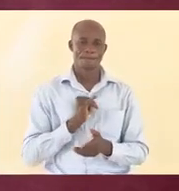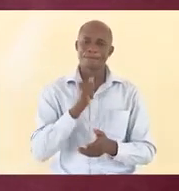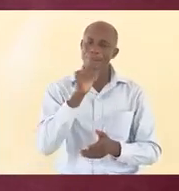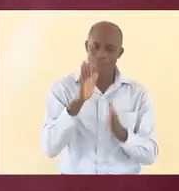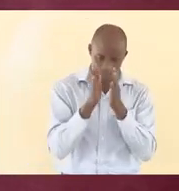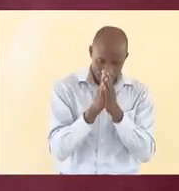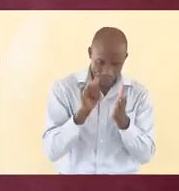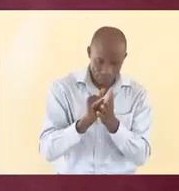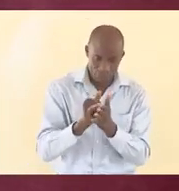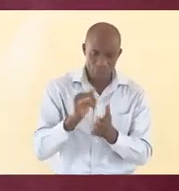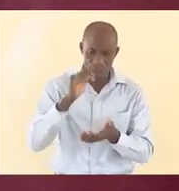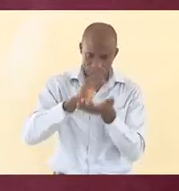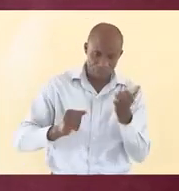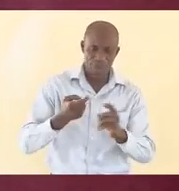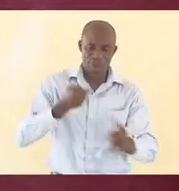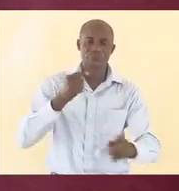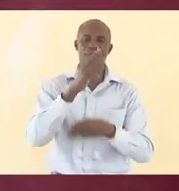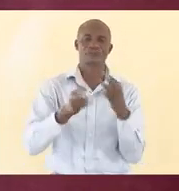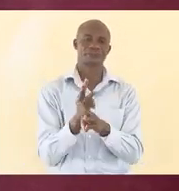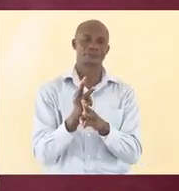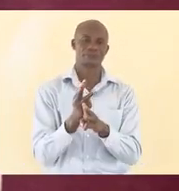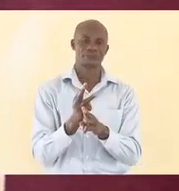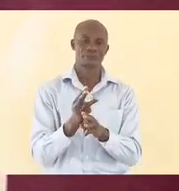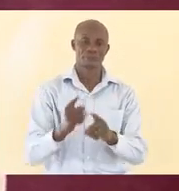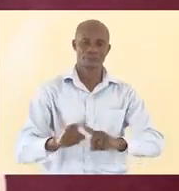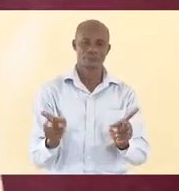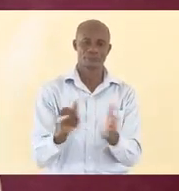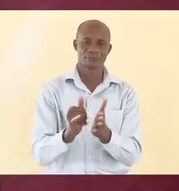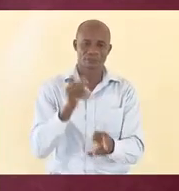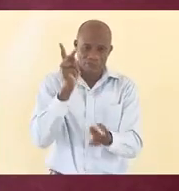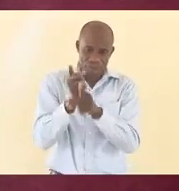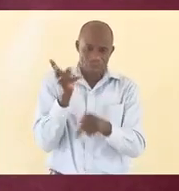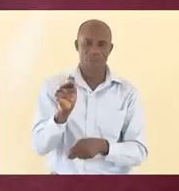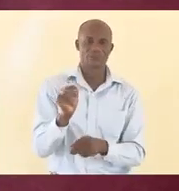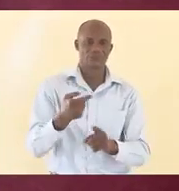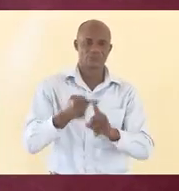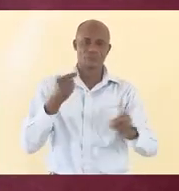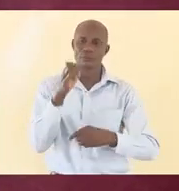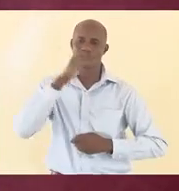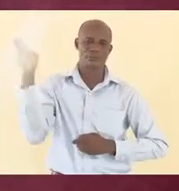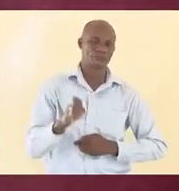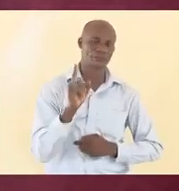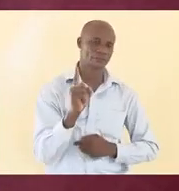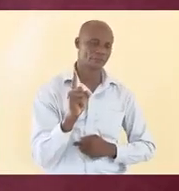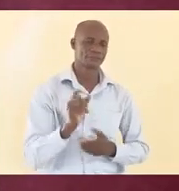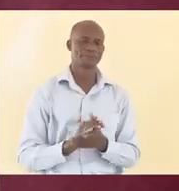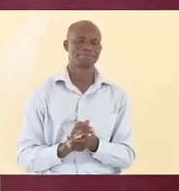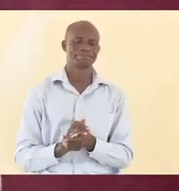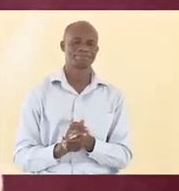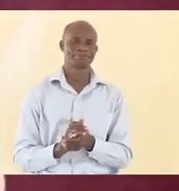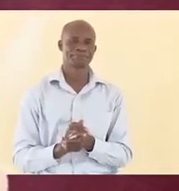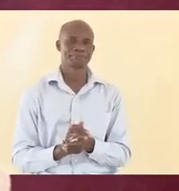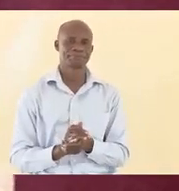I do not pray that you should take them out of the world, but that you should keep them from the evil one.